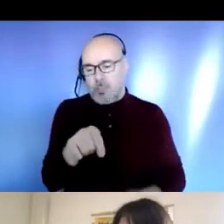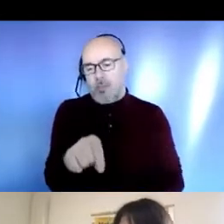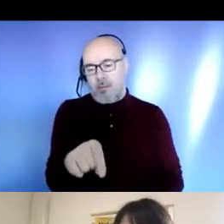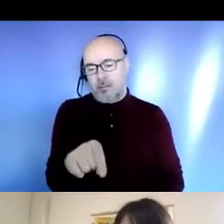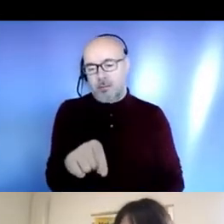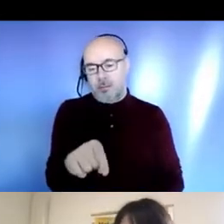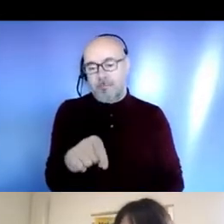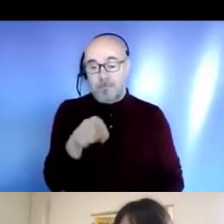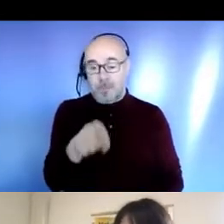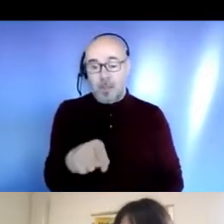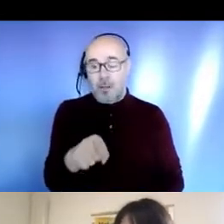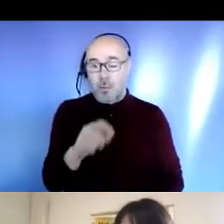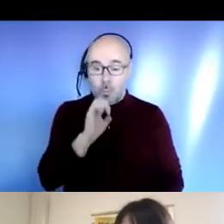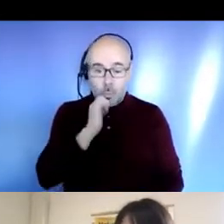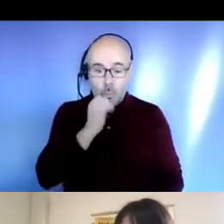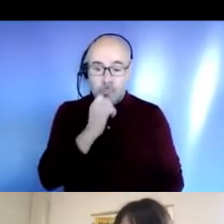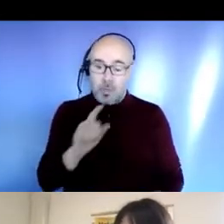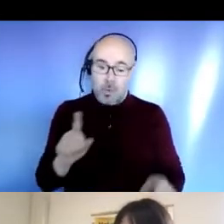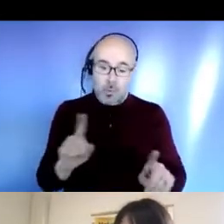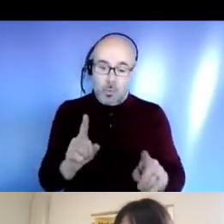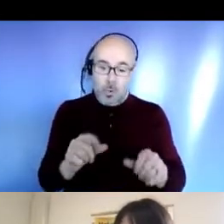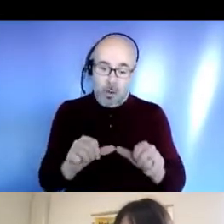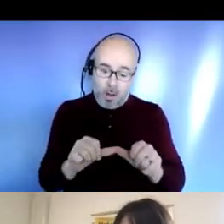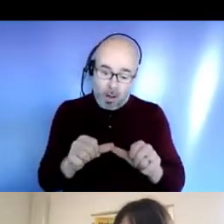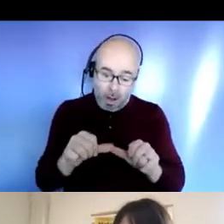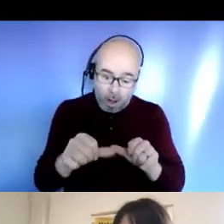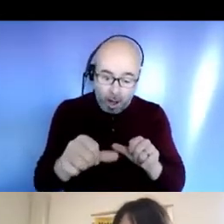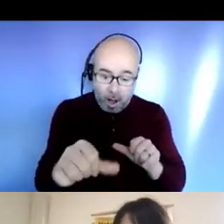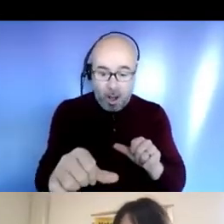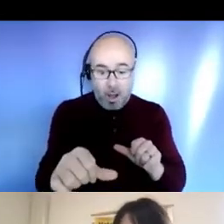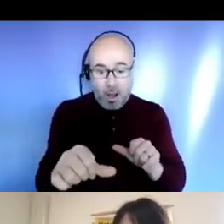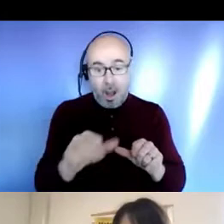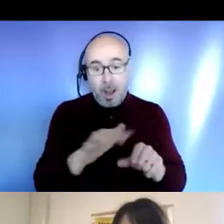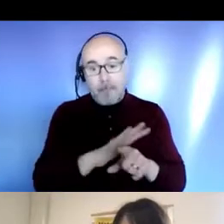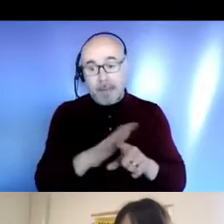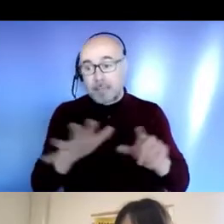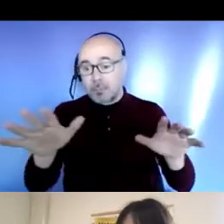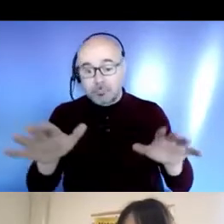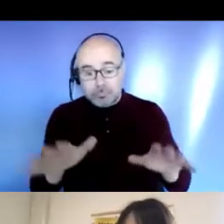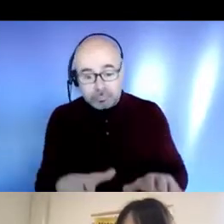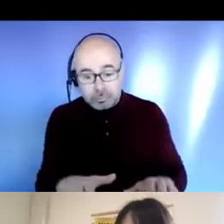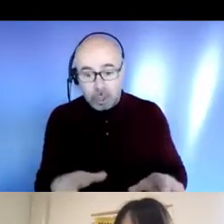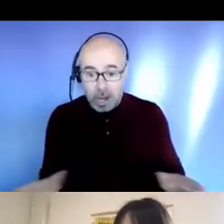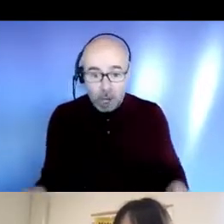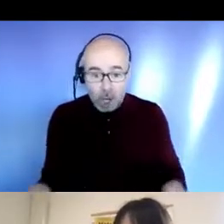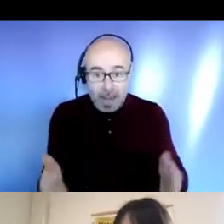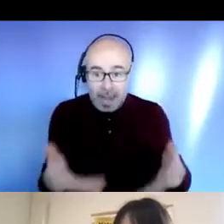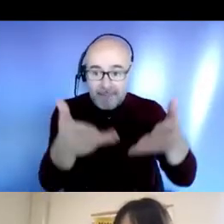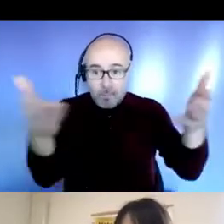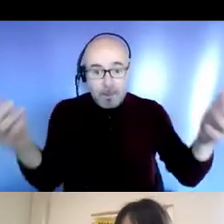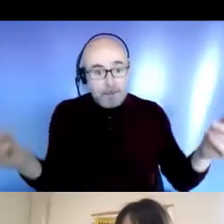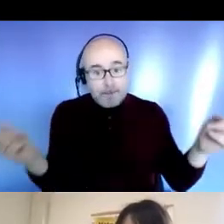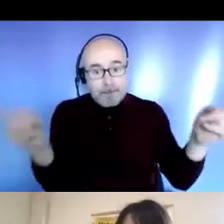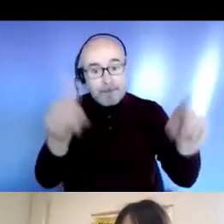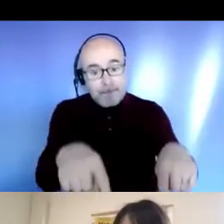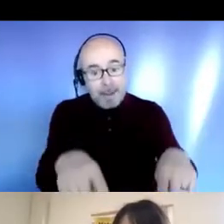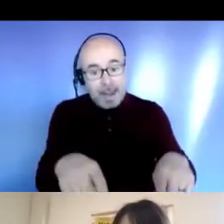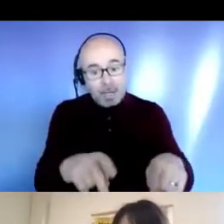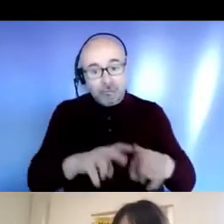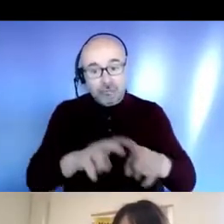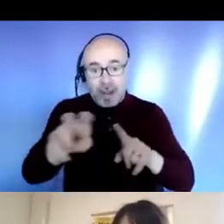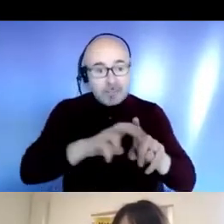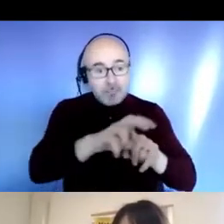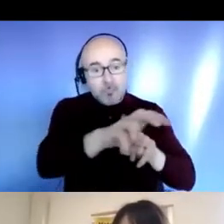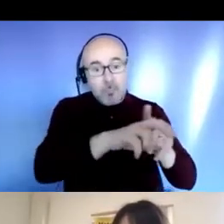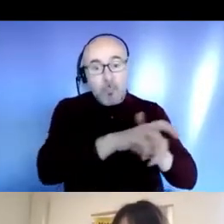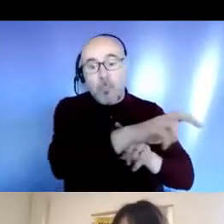more important post the pandemic as we try to encourage everyone to use public transport more, but